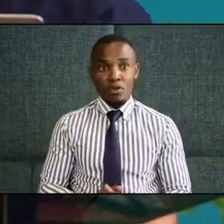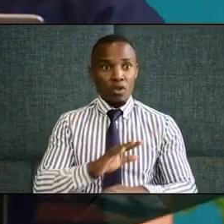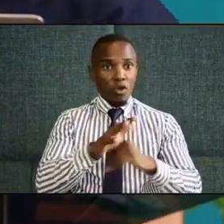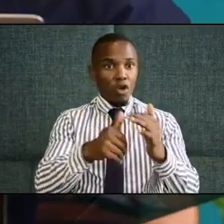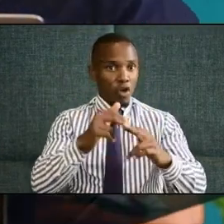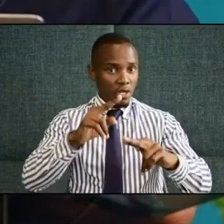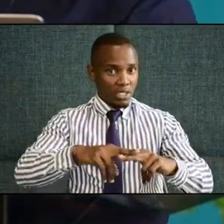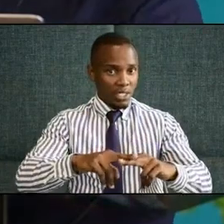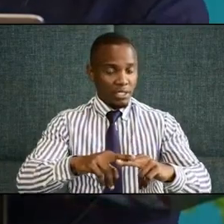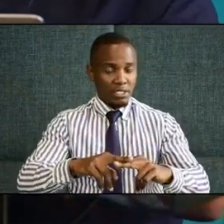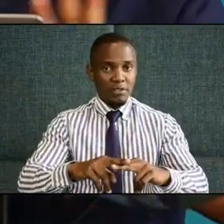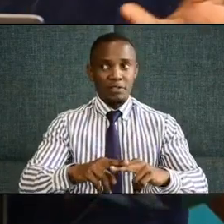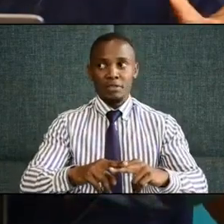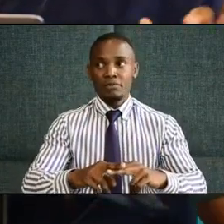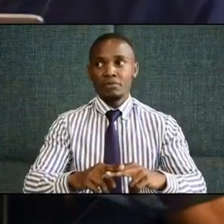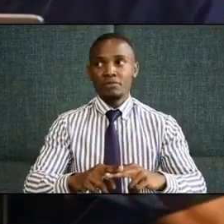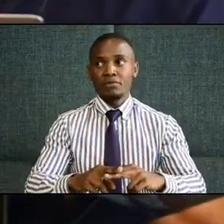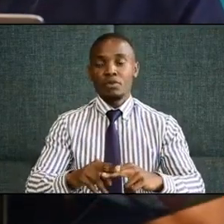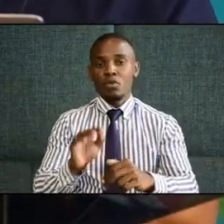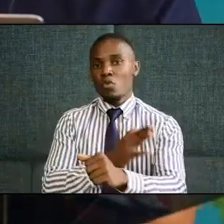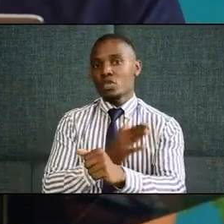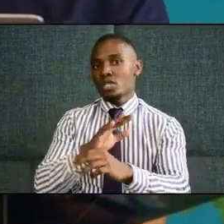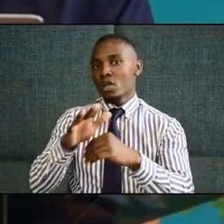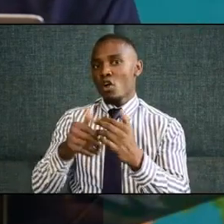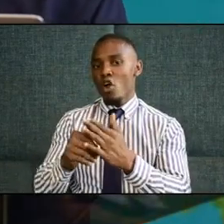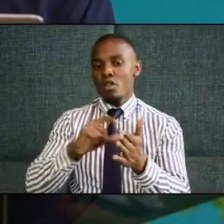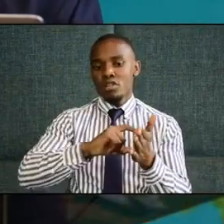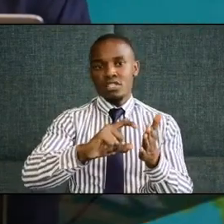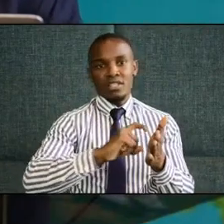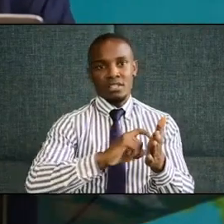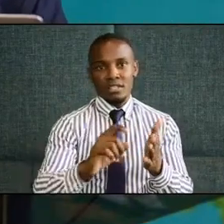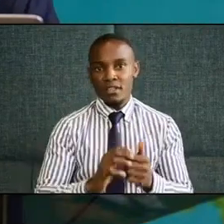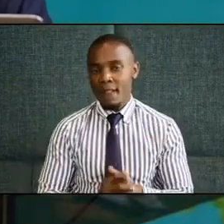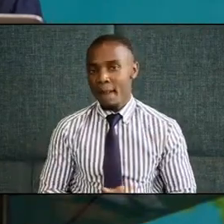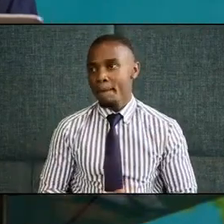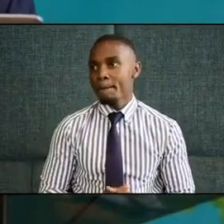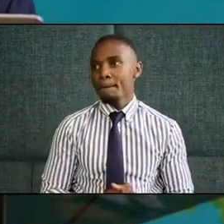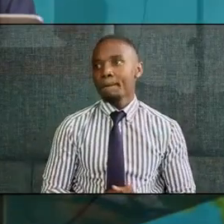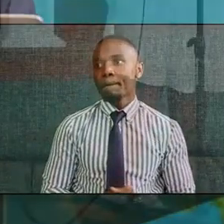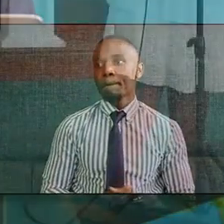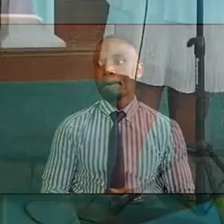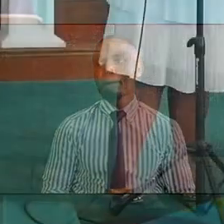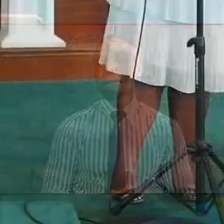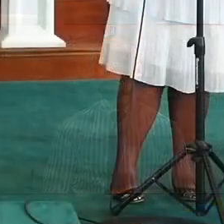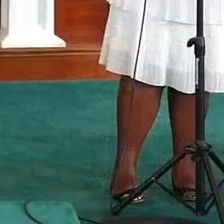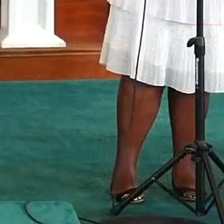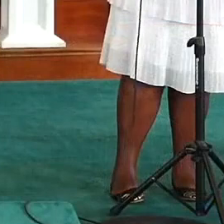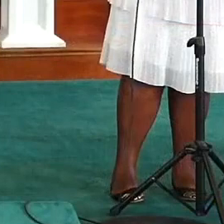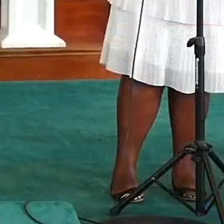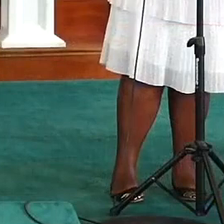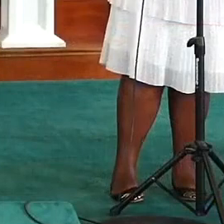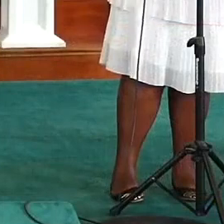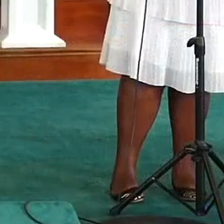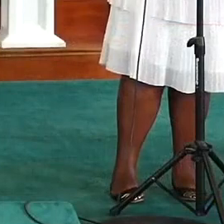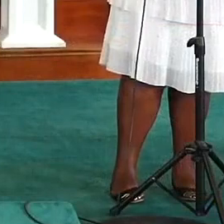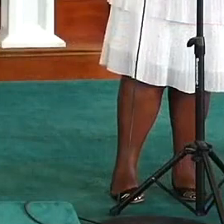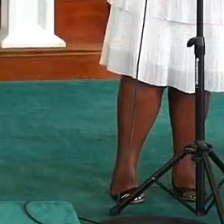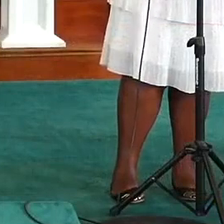seated as the leaders will sing all the stanzas. King of my life, I crown thee now.